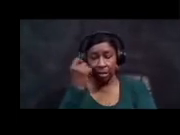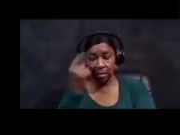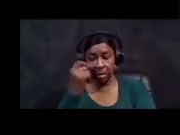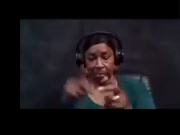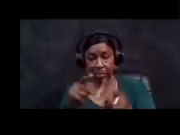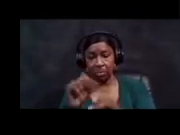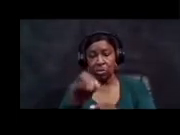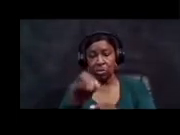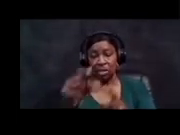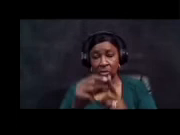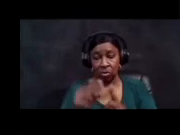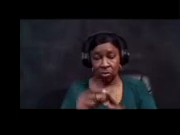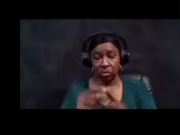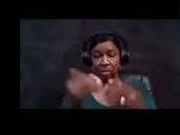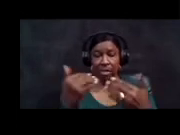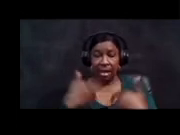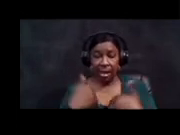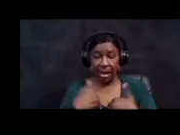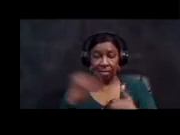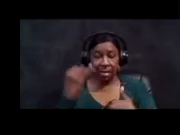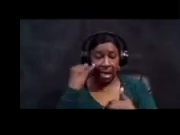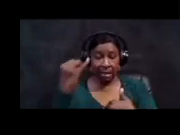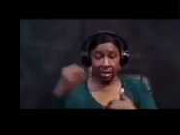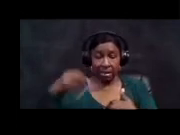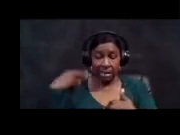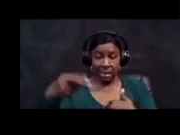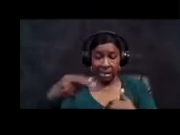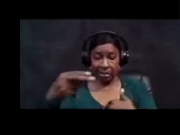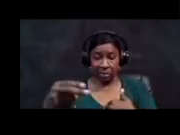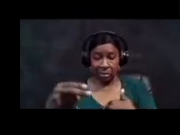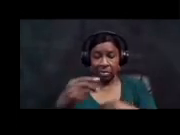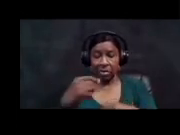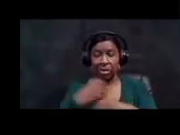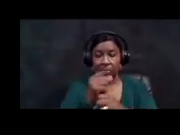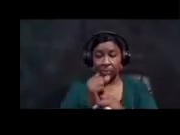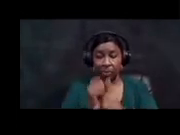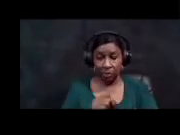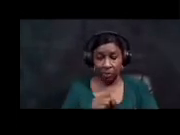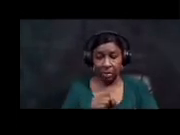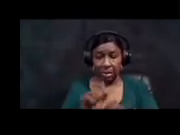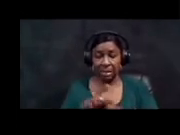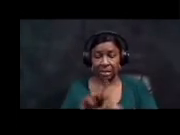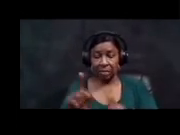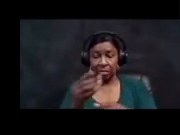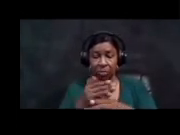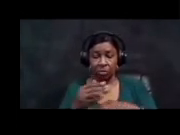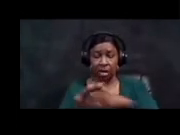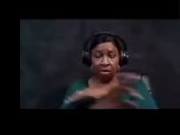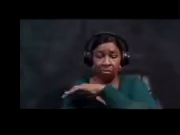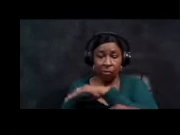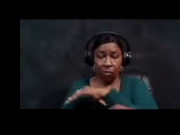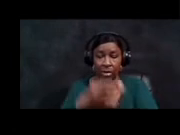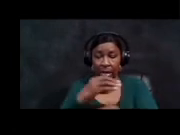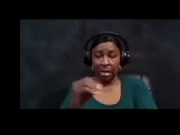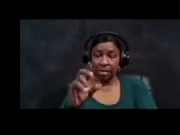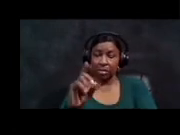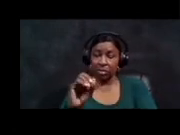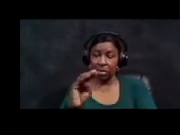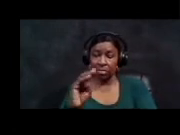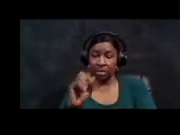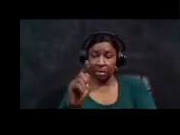terms too have an ideological history in producing the distinction between foreign and domestic space and